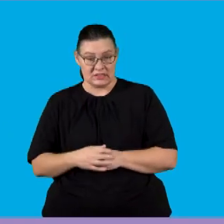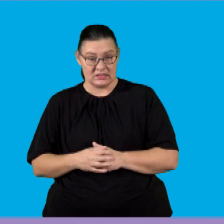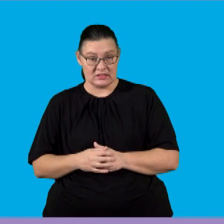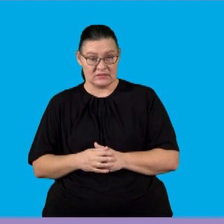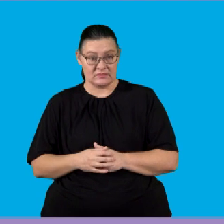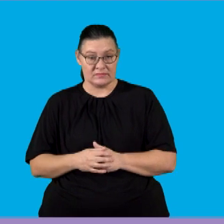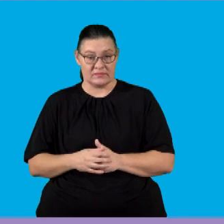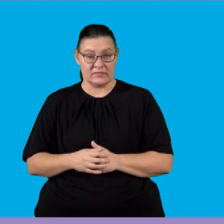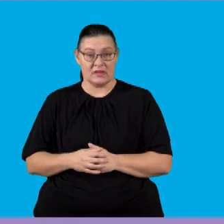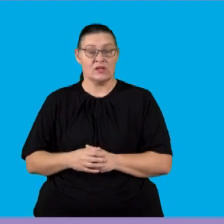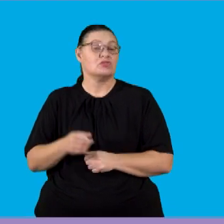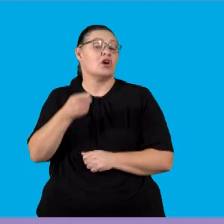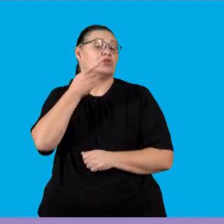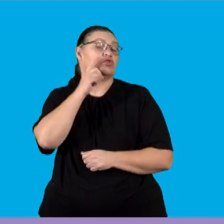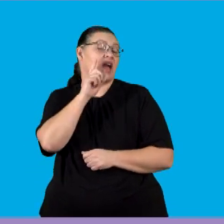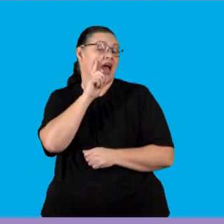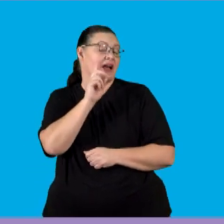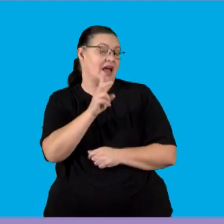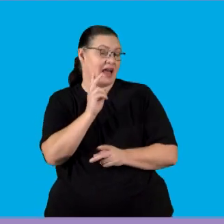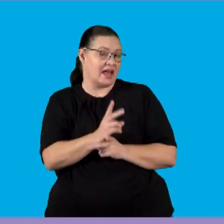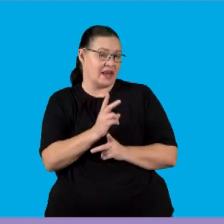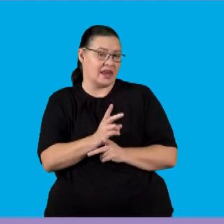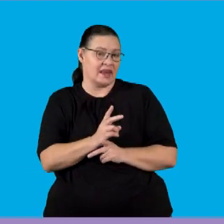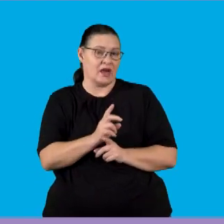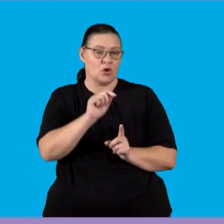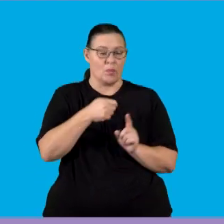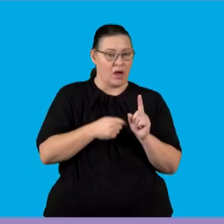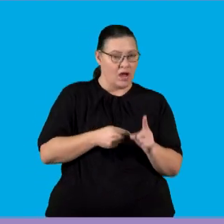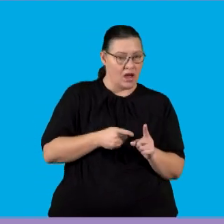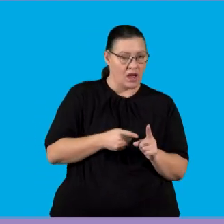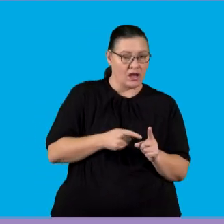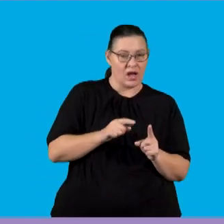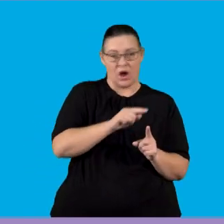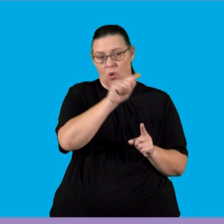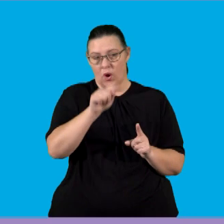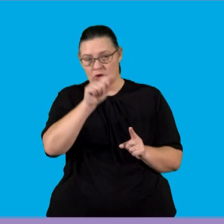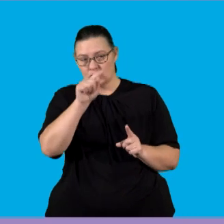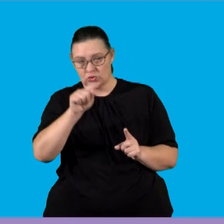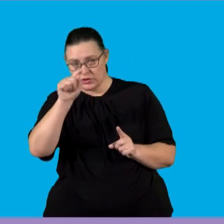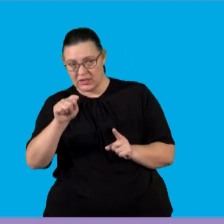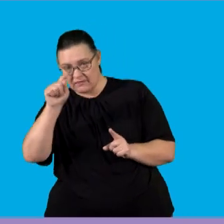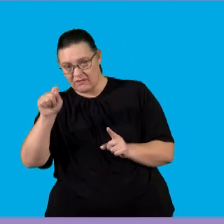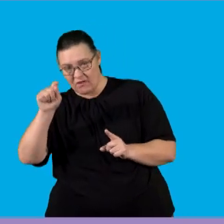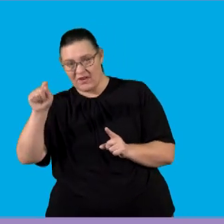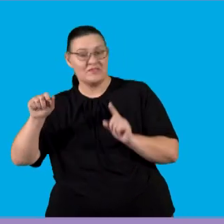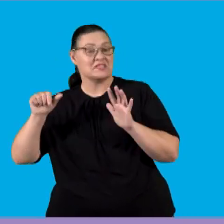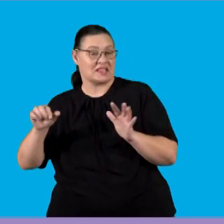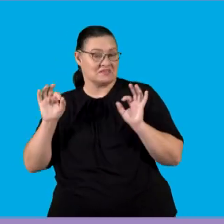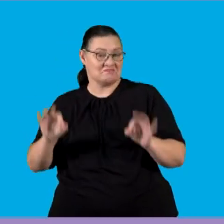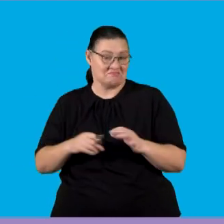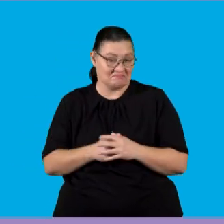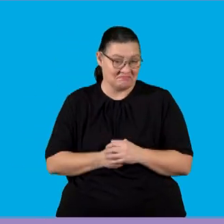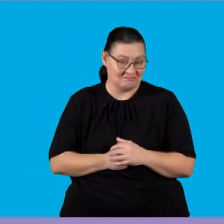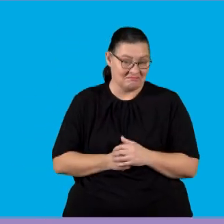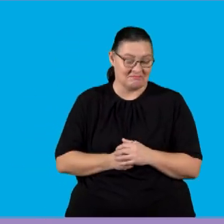1,234,000. And just to double check our answer, if our comma was there, we would be saying we are multiplying by 10 to